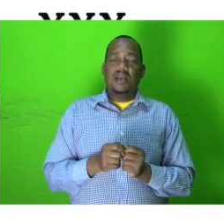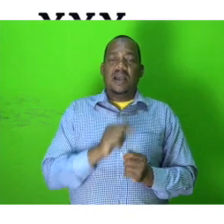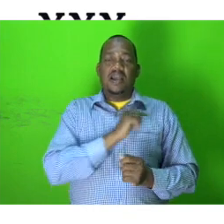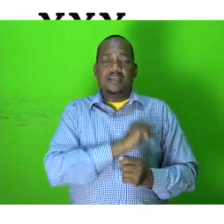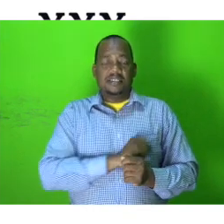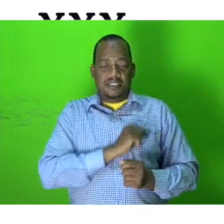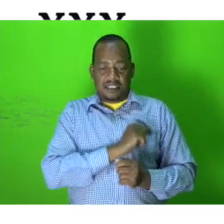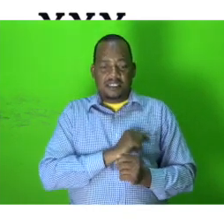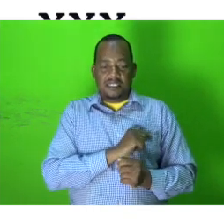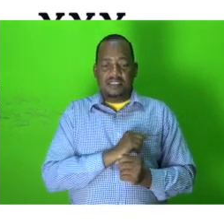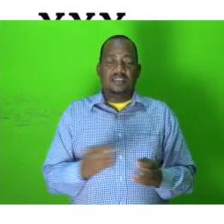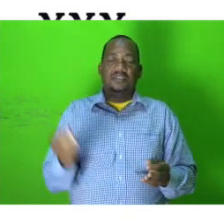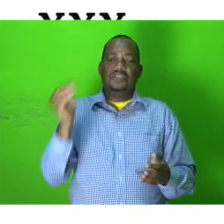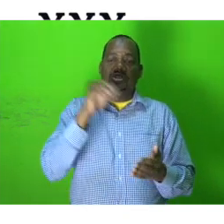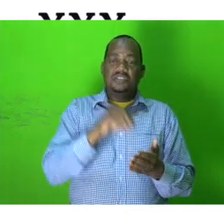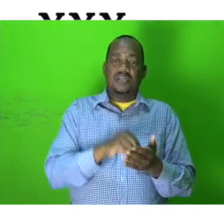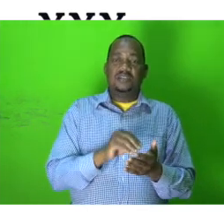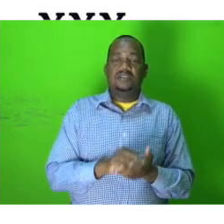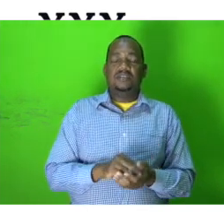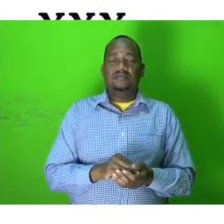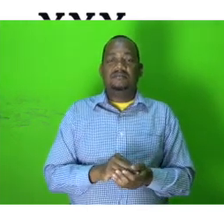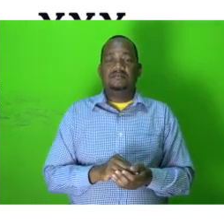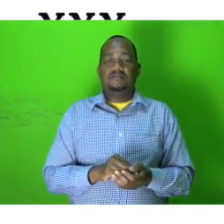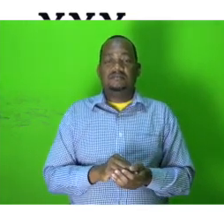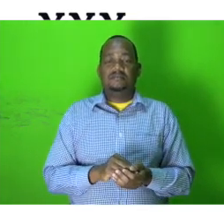add interest charges,